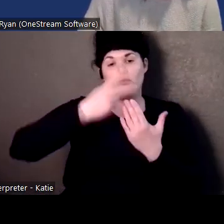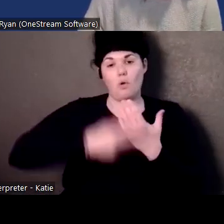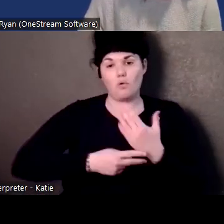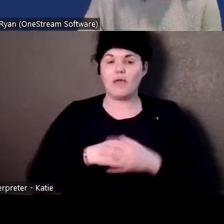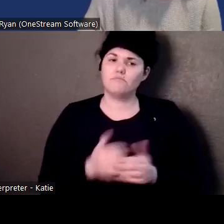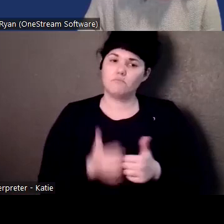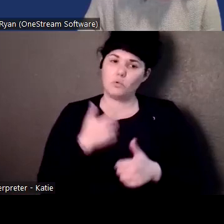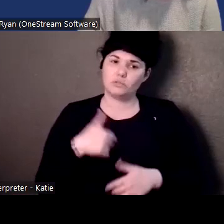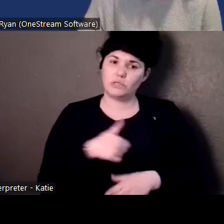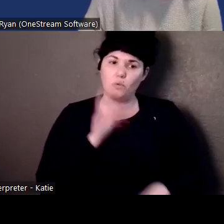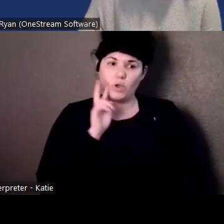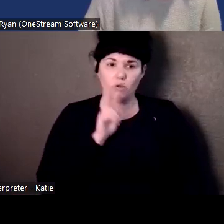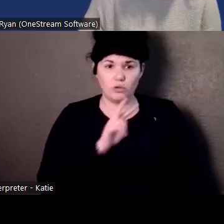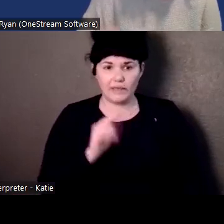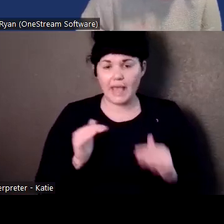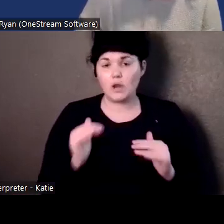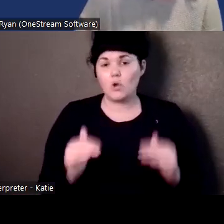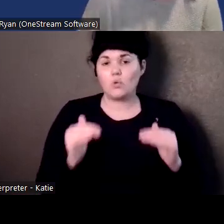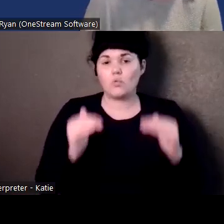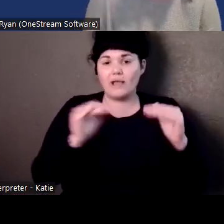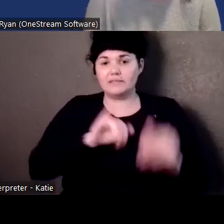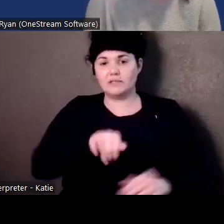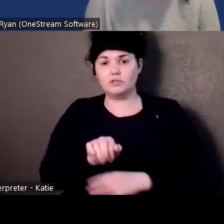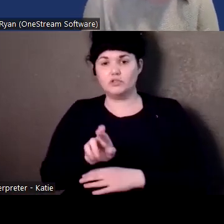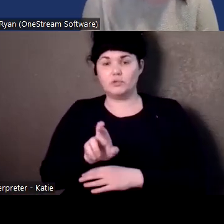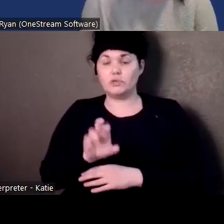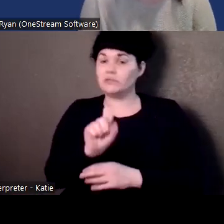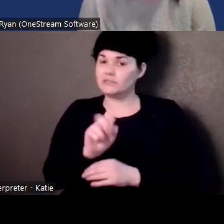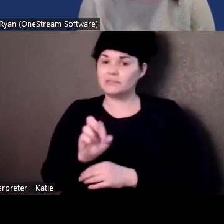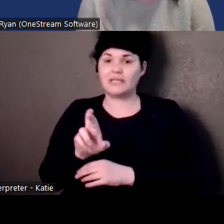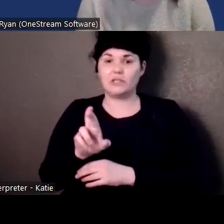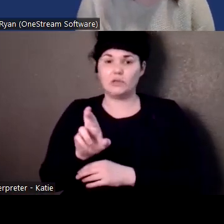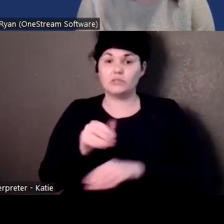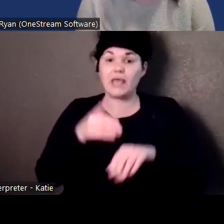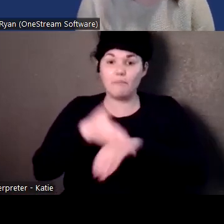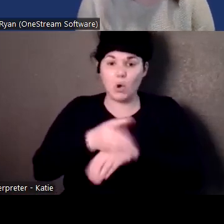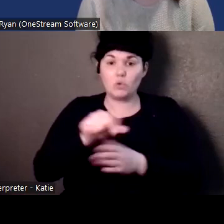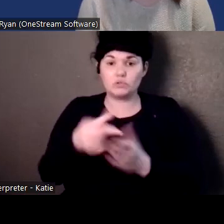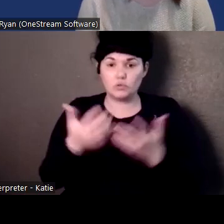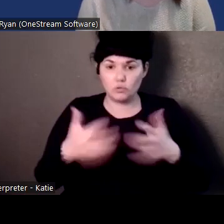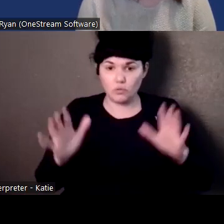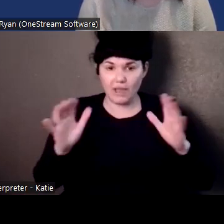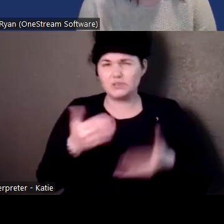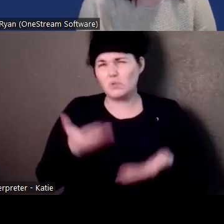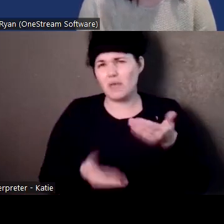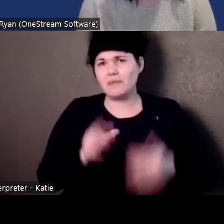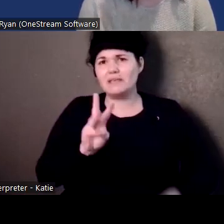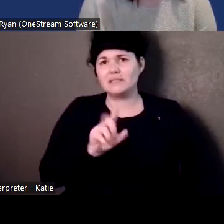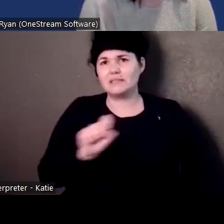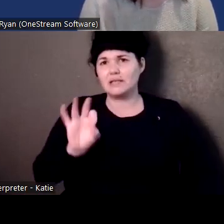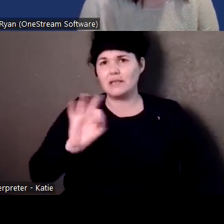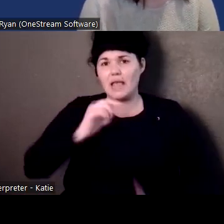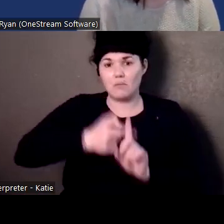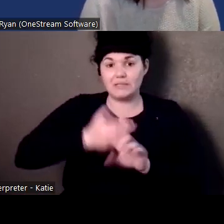looking at rising juniors, seniors, and post-grad folks. So maybe 6 to 9 months post-grad is what